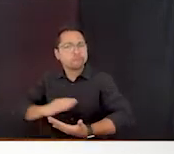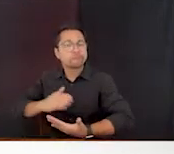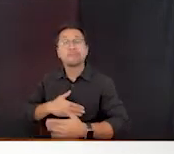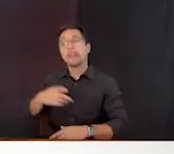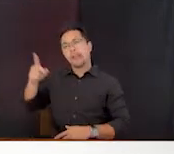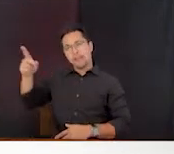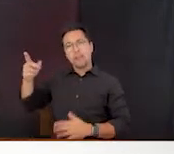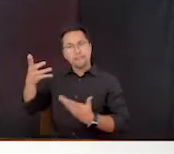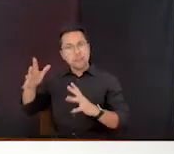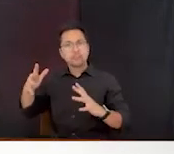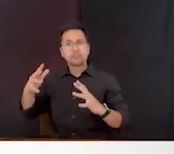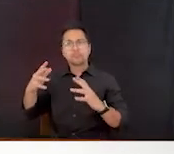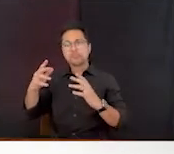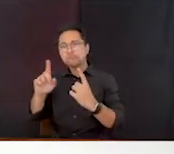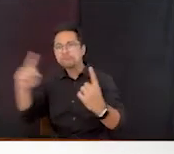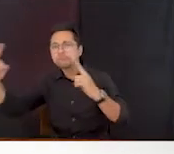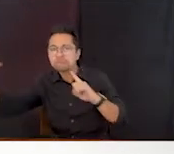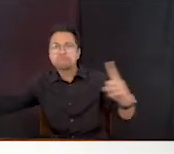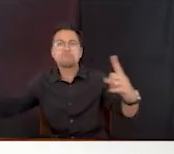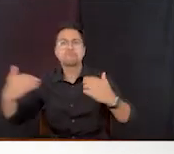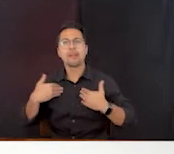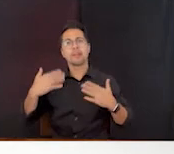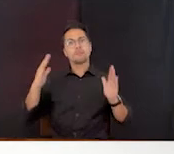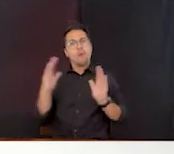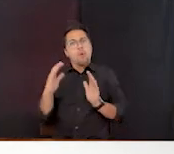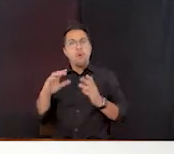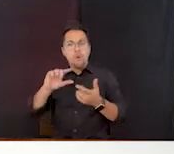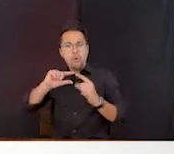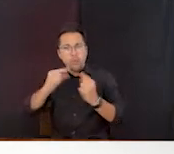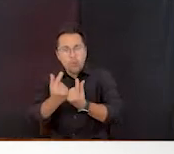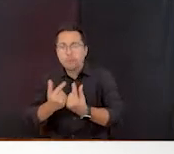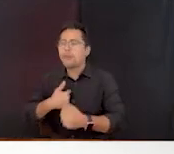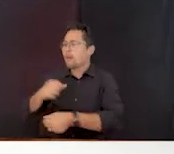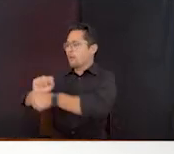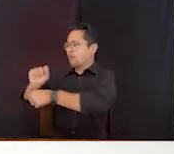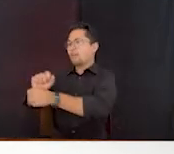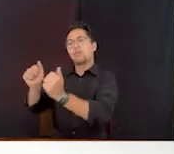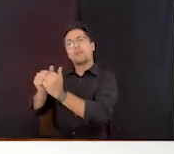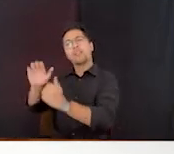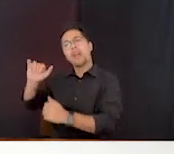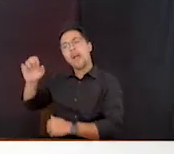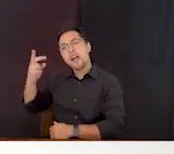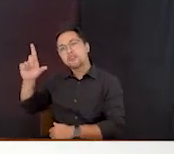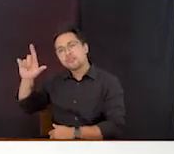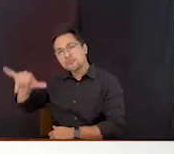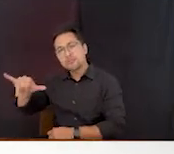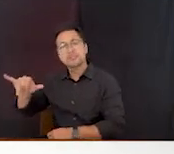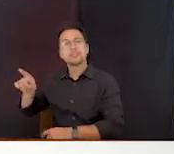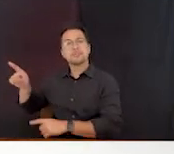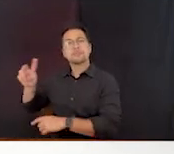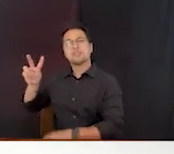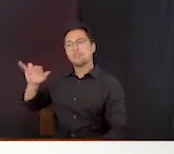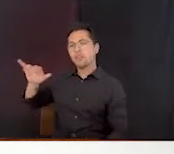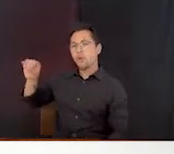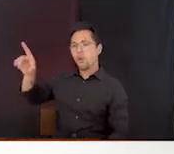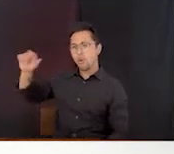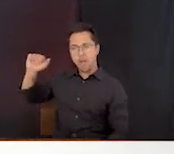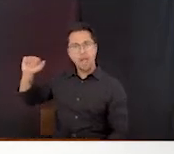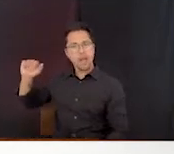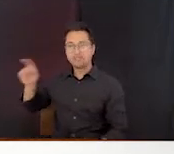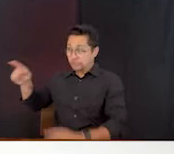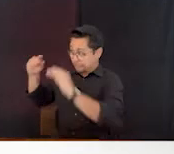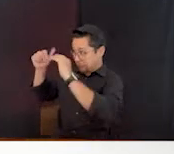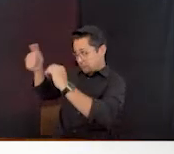of musicians, I was working alongside Ashley Hagedorn Bryan, who is a viola, she teaches